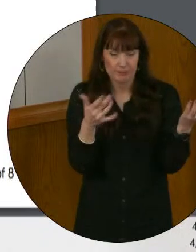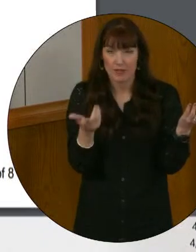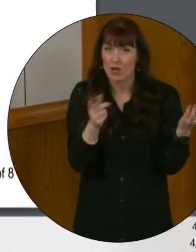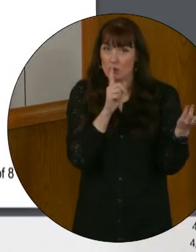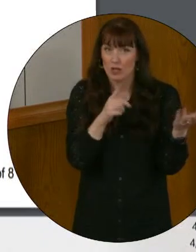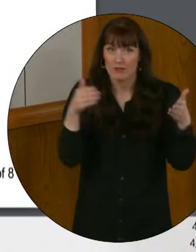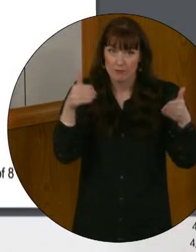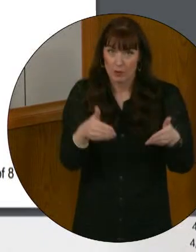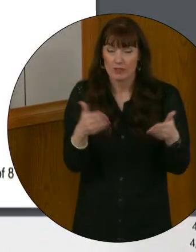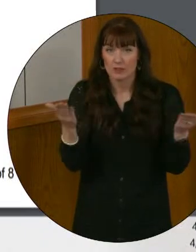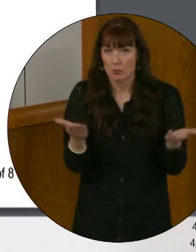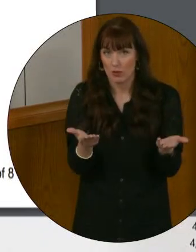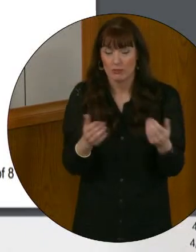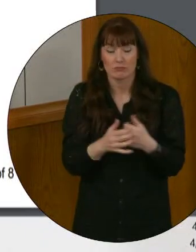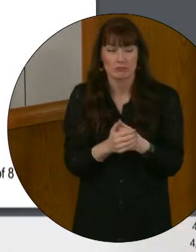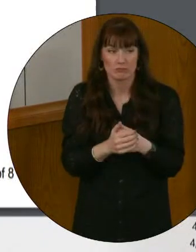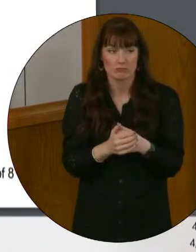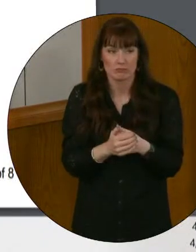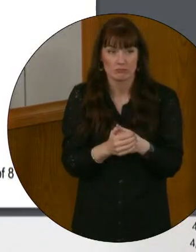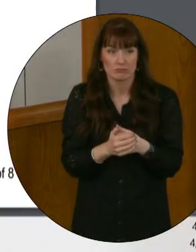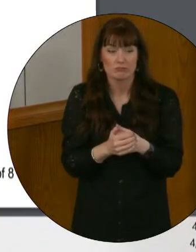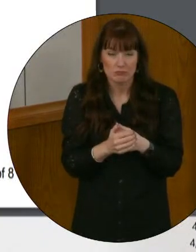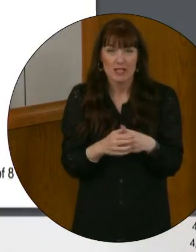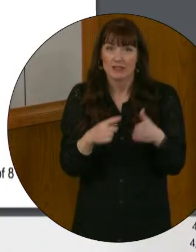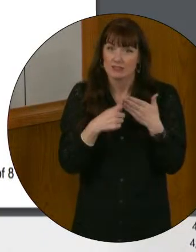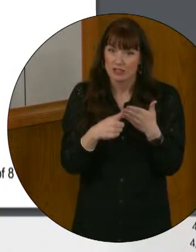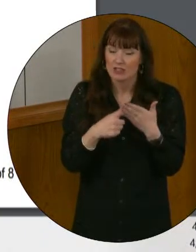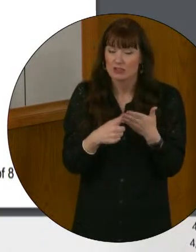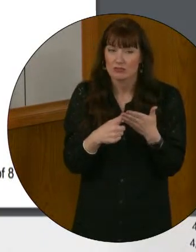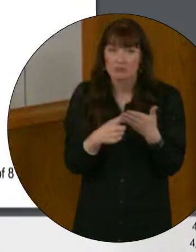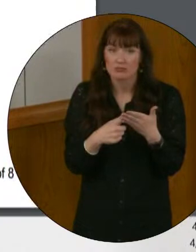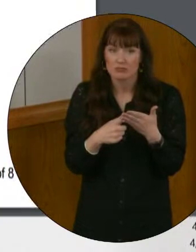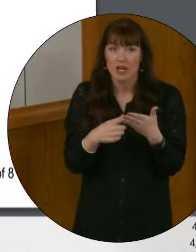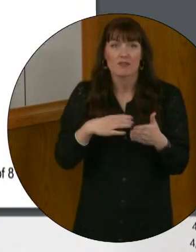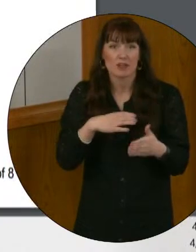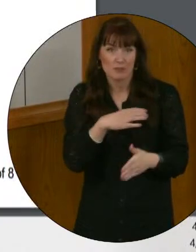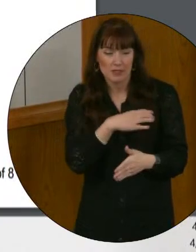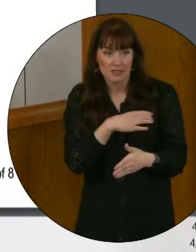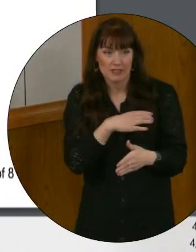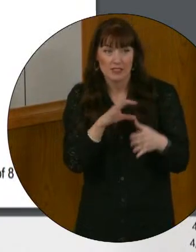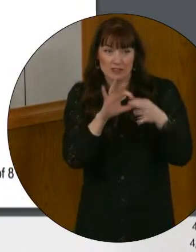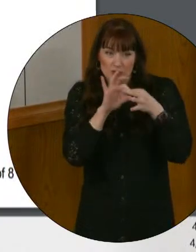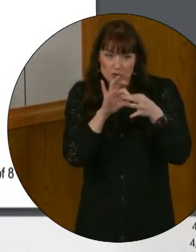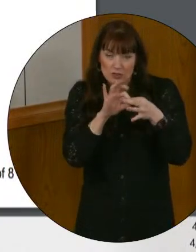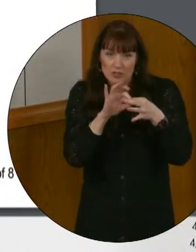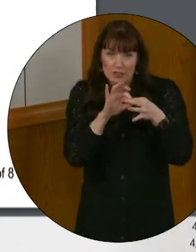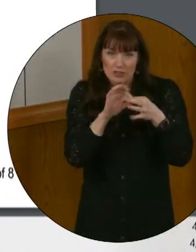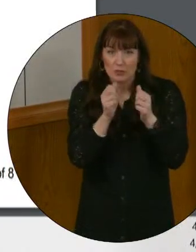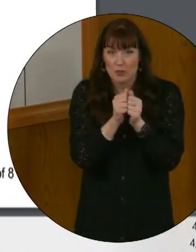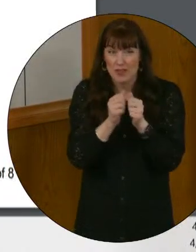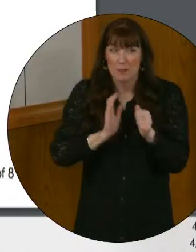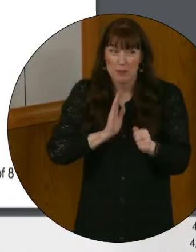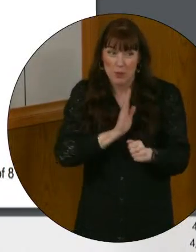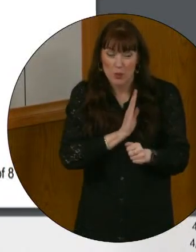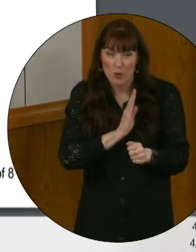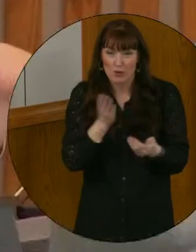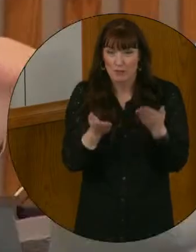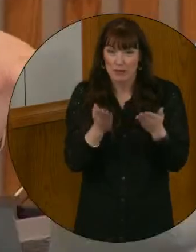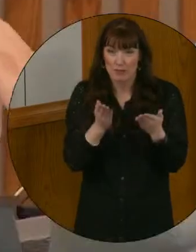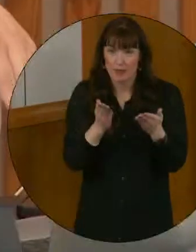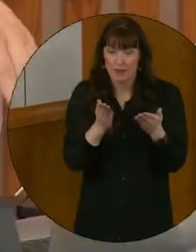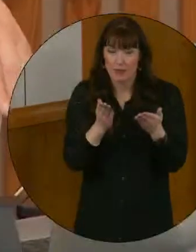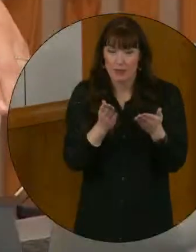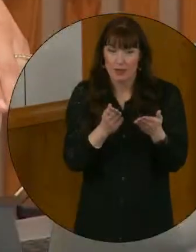want to focus on a conversation, discussion of committees that are associated with the board, either through our own